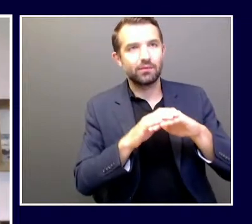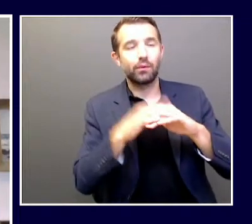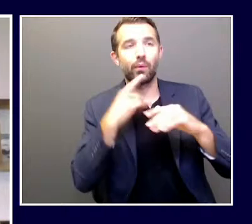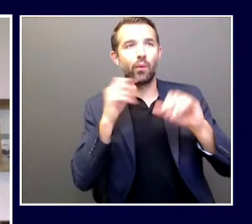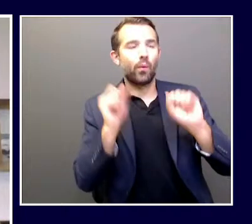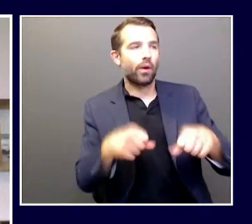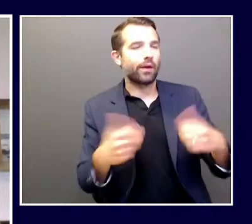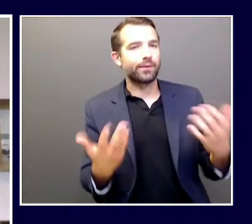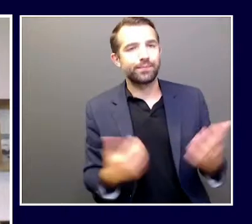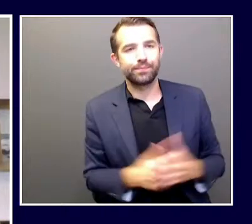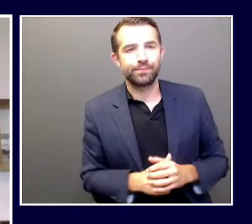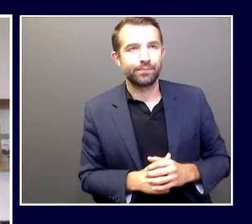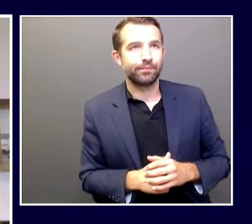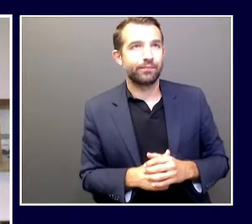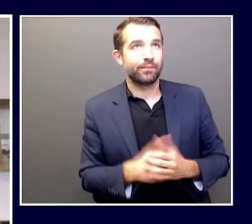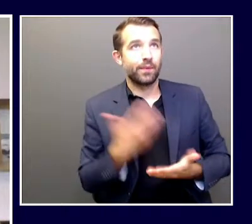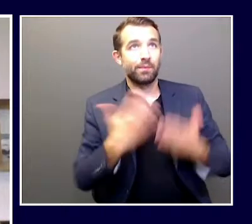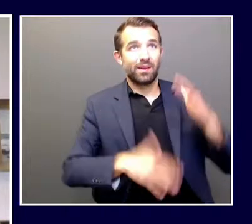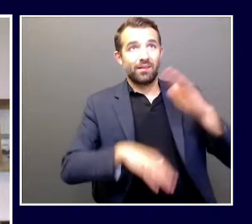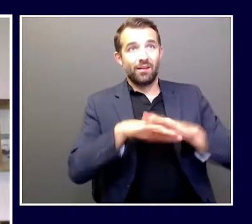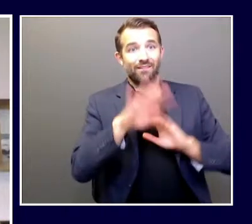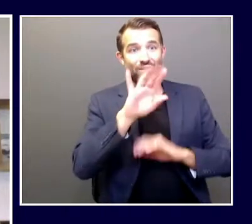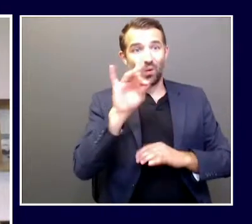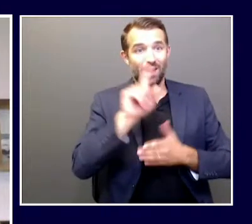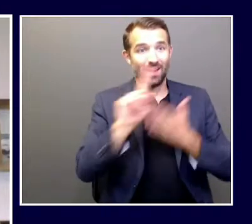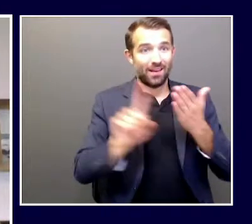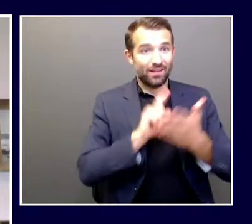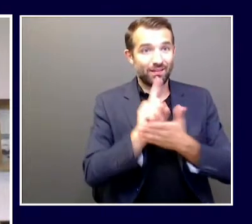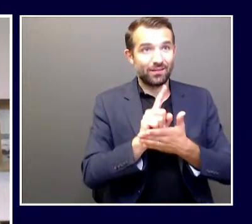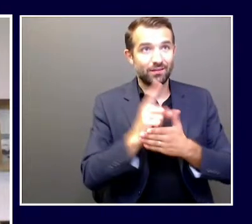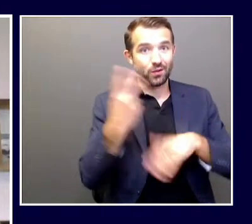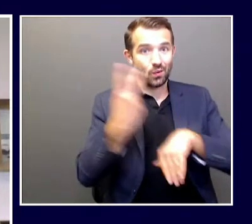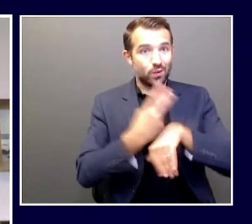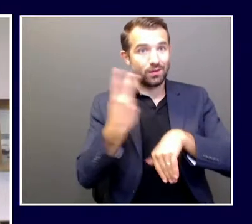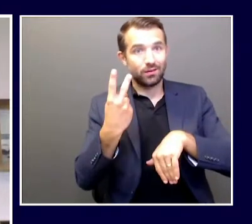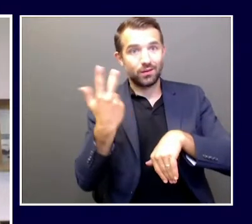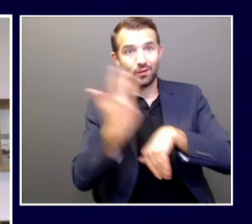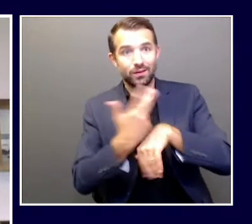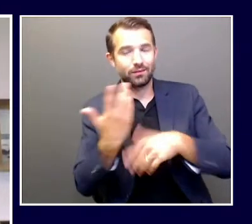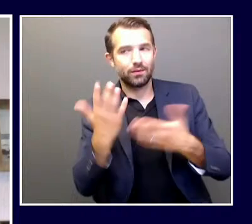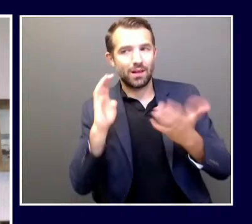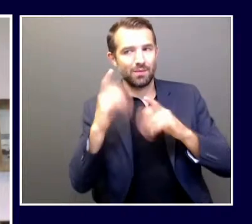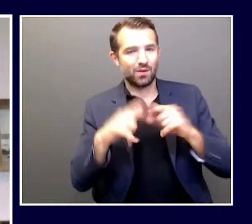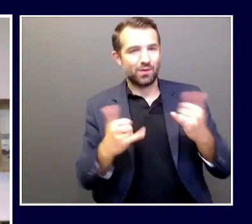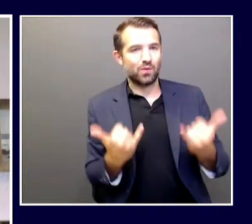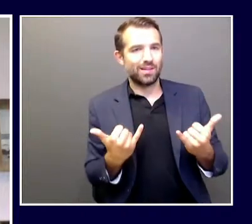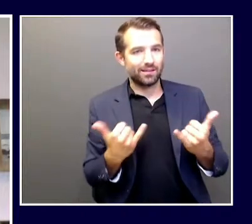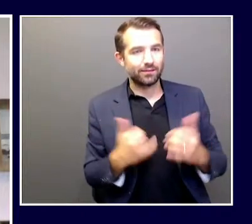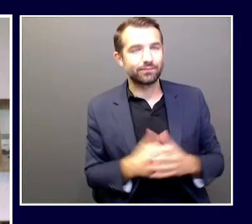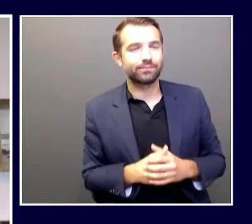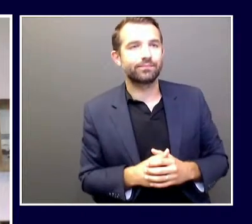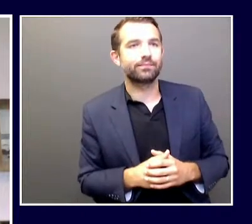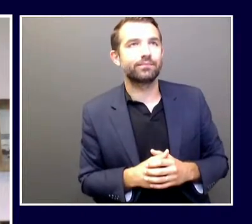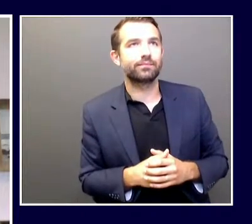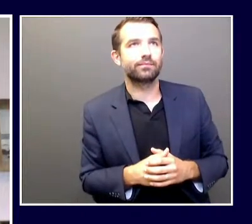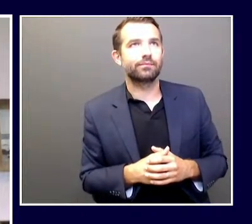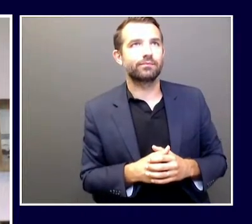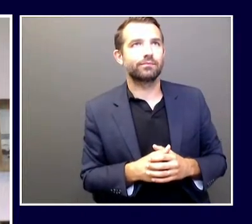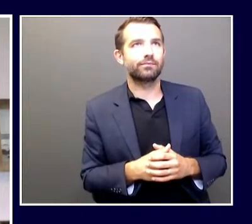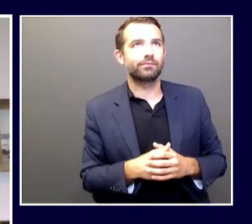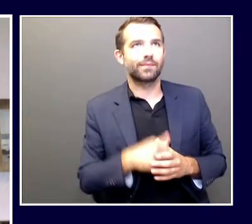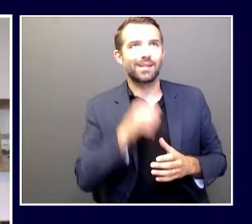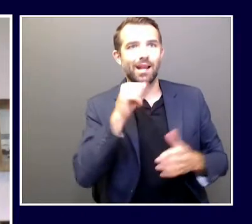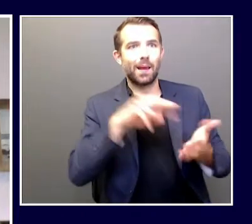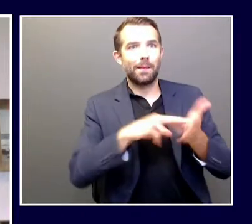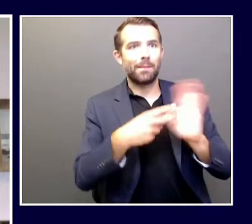27, 28 hours. Does it make a huge difference in policy terms? Perhaps not, but I want to be straight with people about where